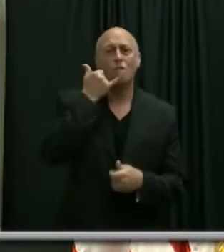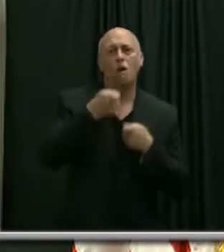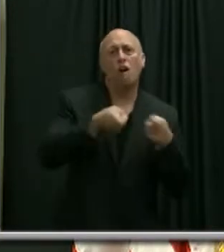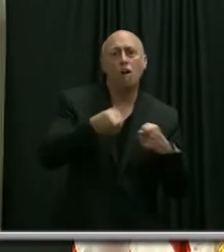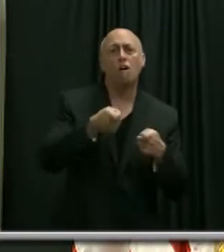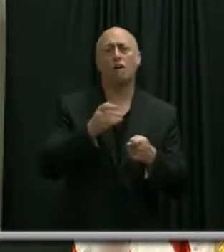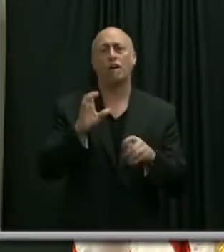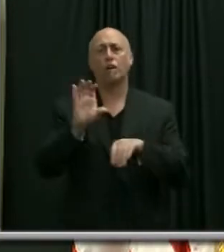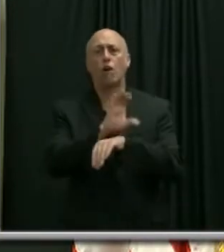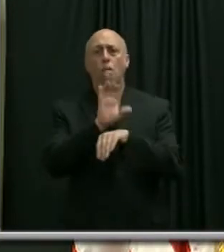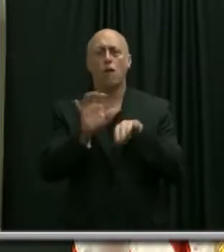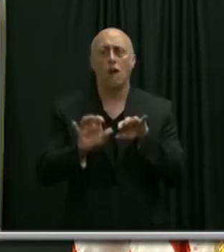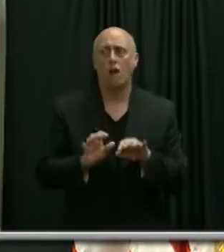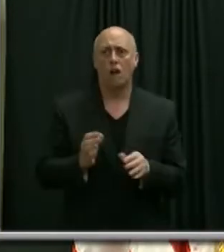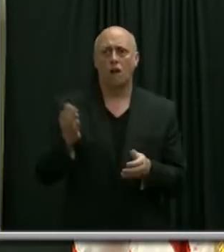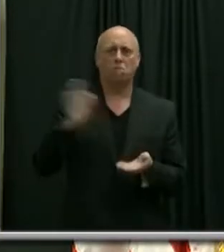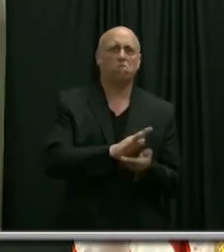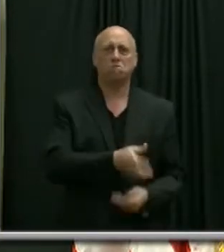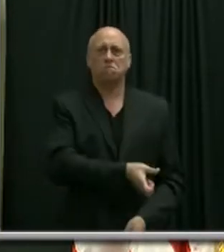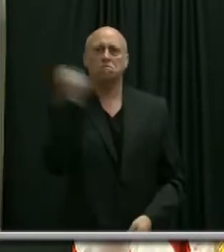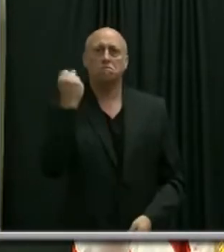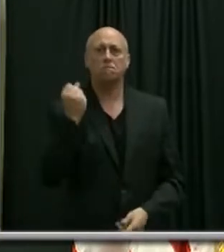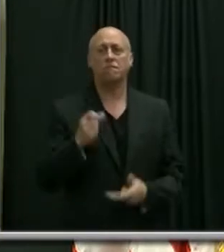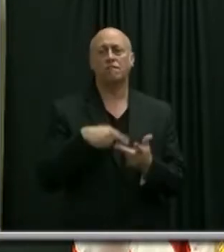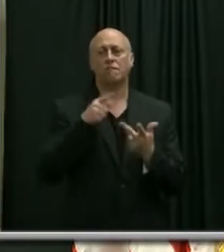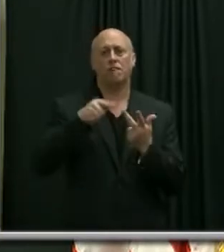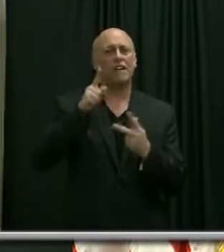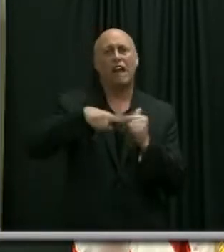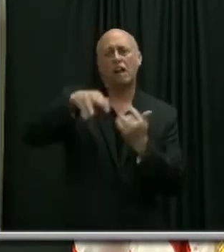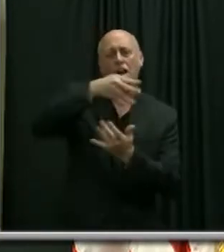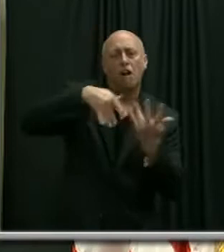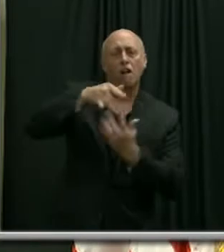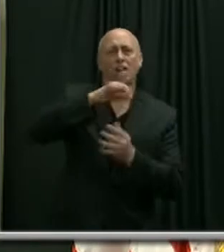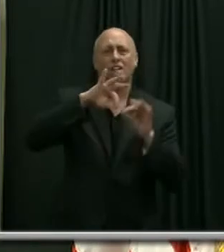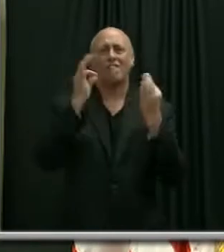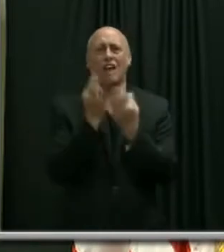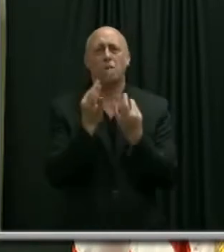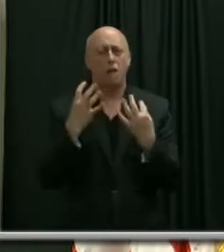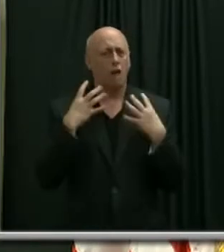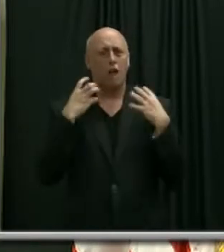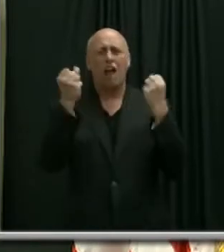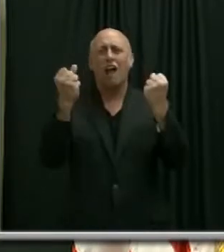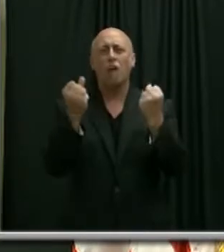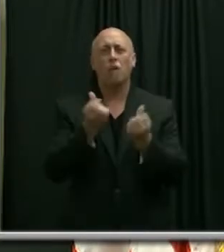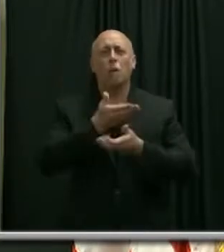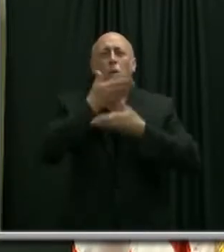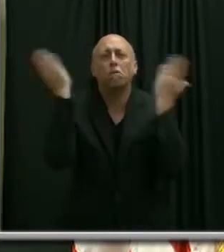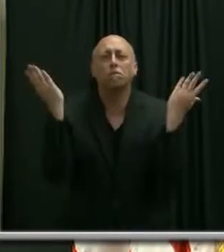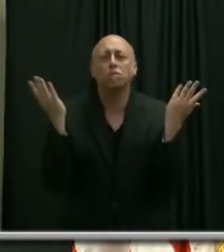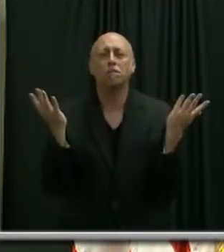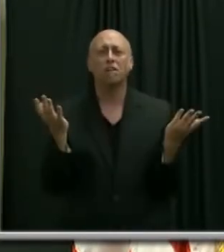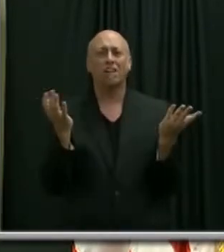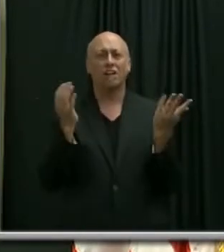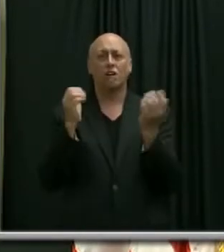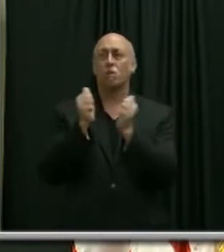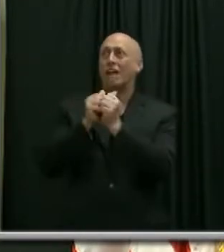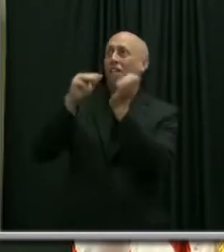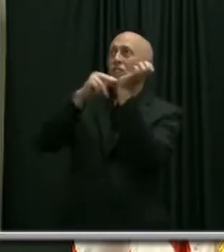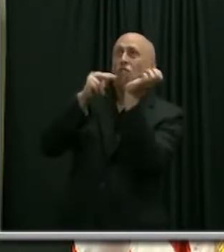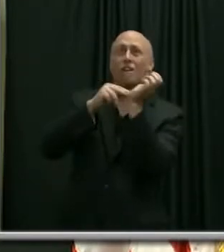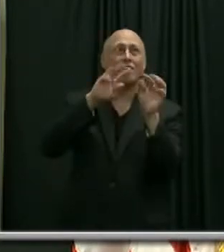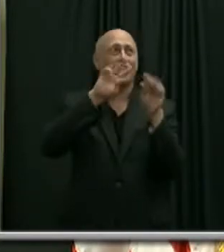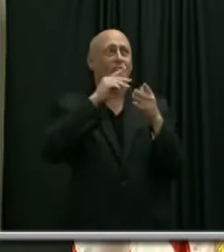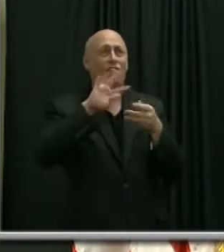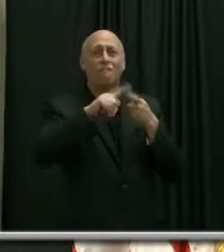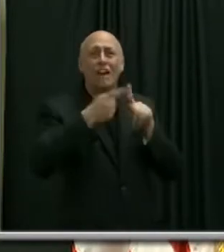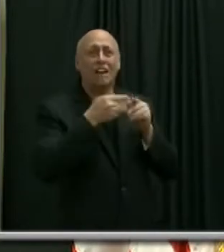computer, access to helpful services, interactions with family, interactions with friends, relatives, and caregivers and